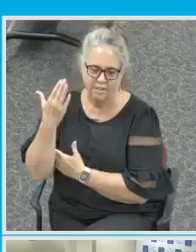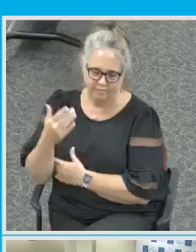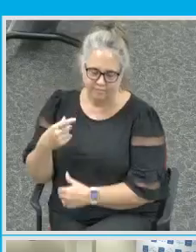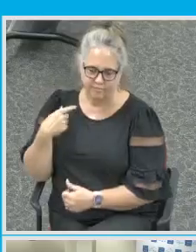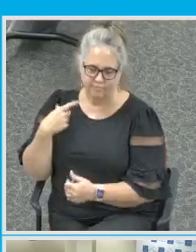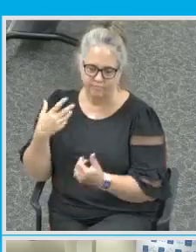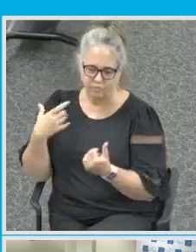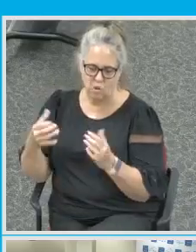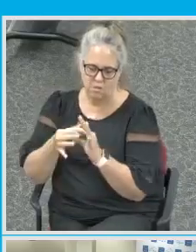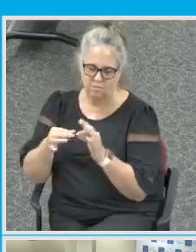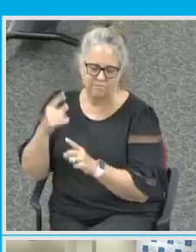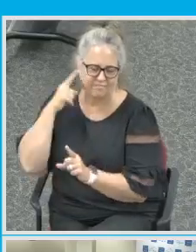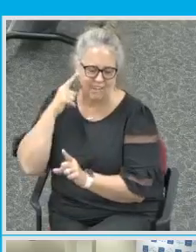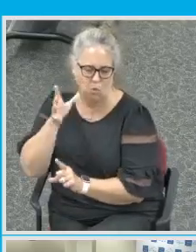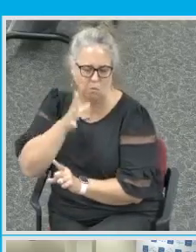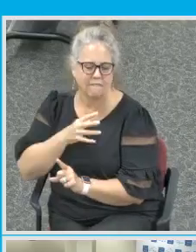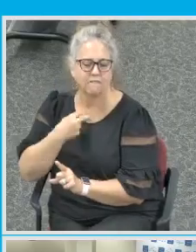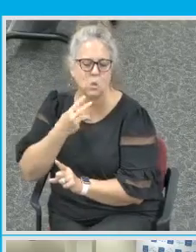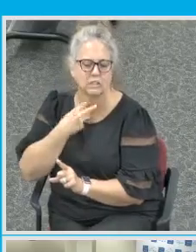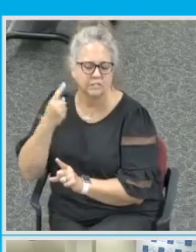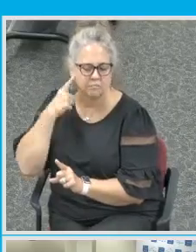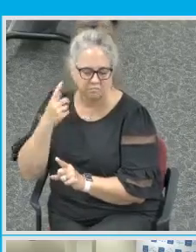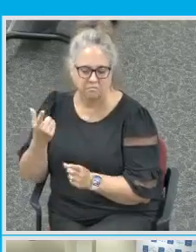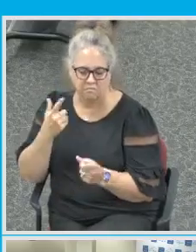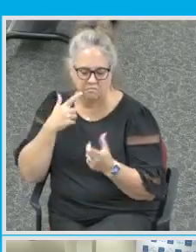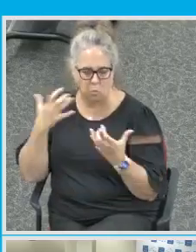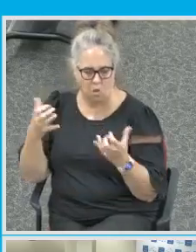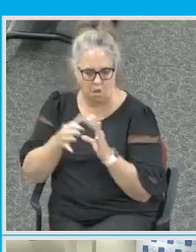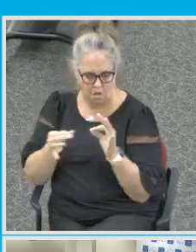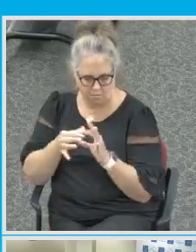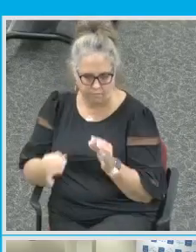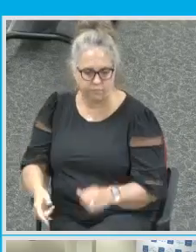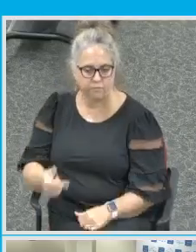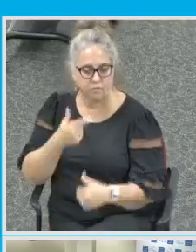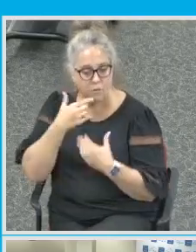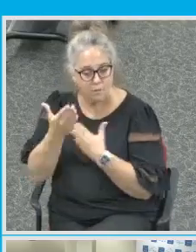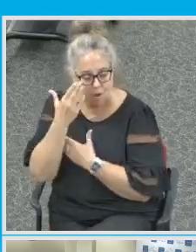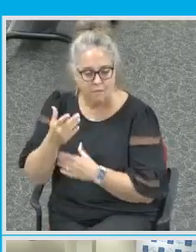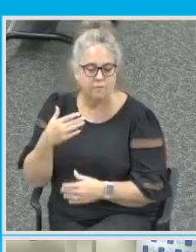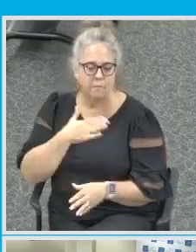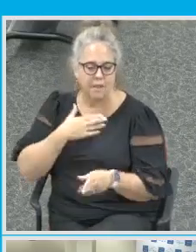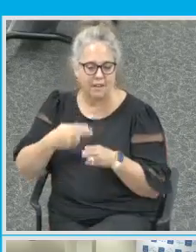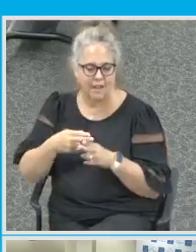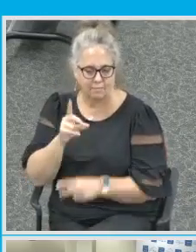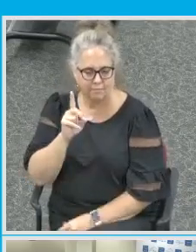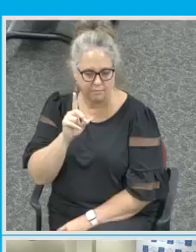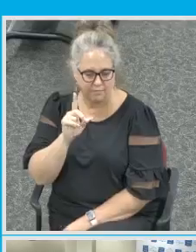Okay, you're on. Go ahead. Hello, good morning. My name is Danielle Everett,